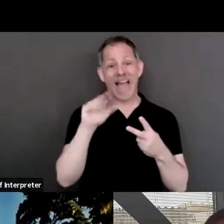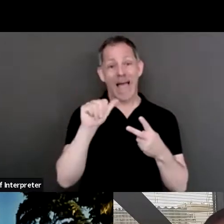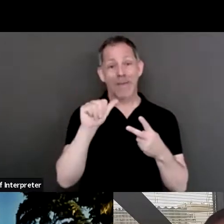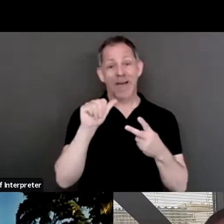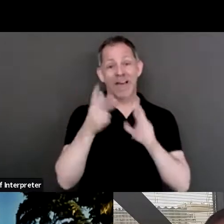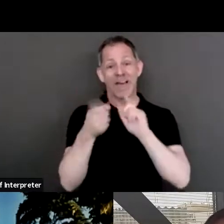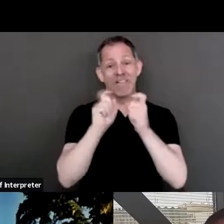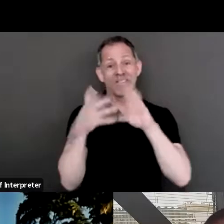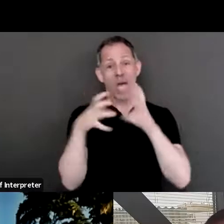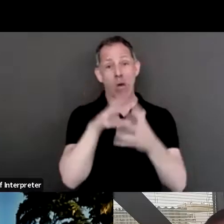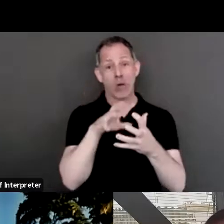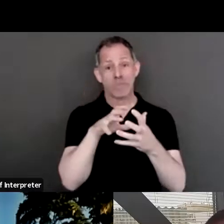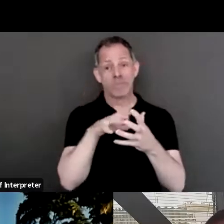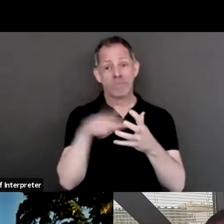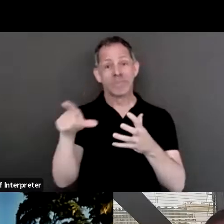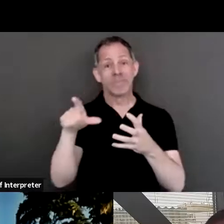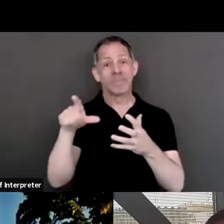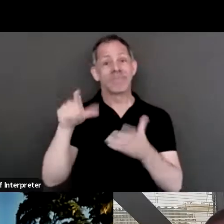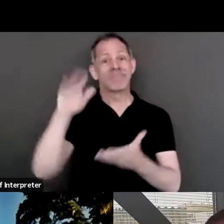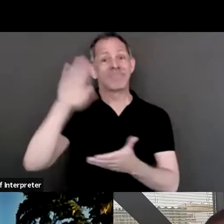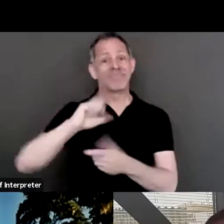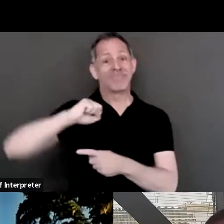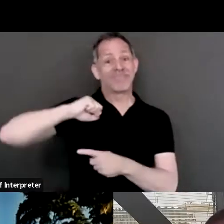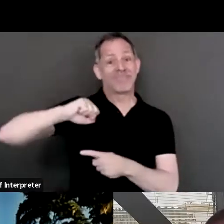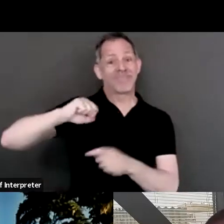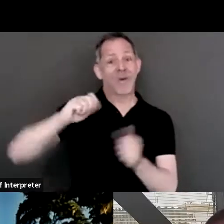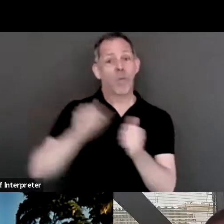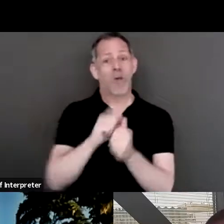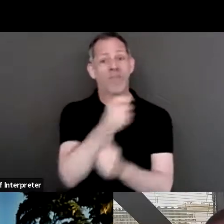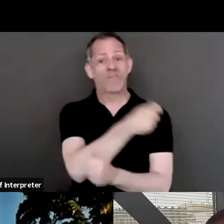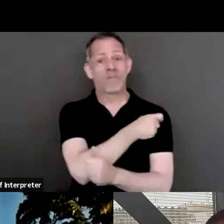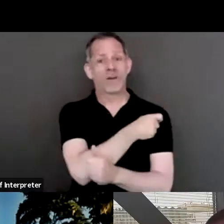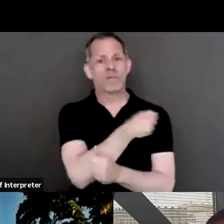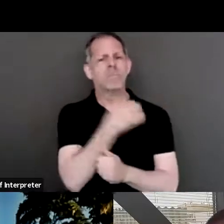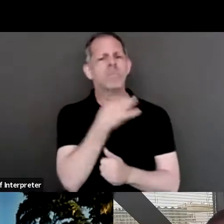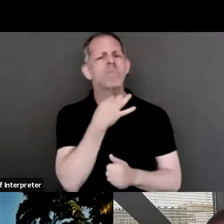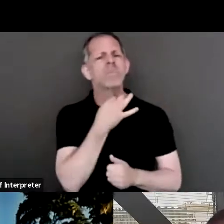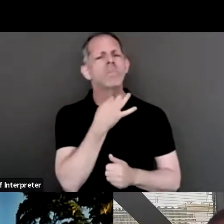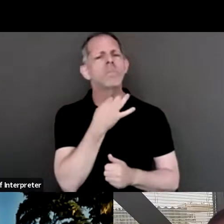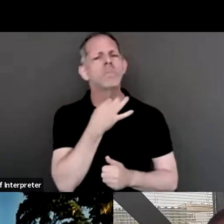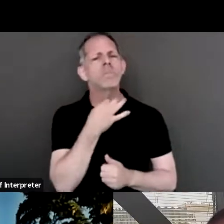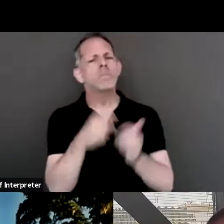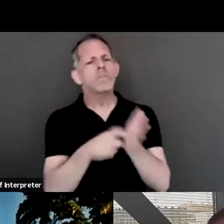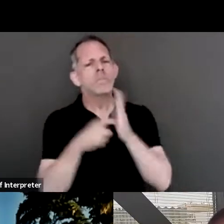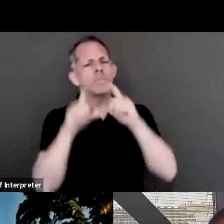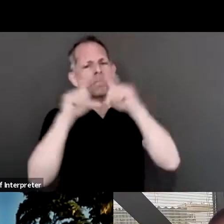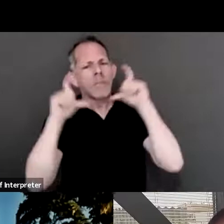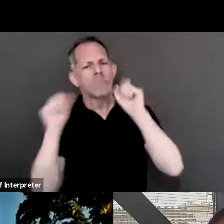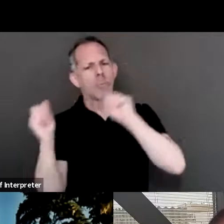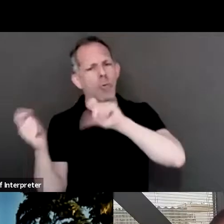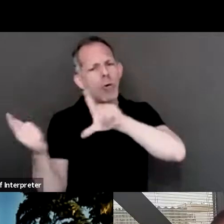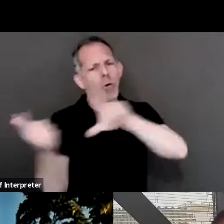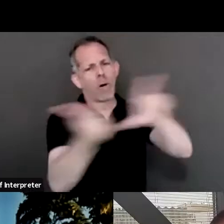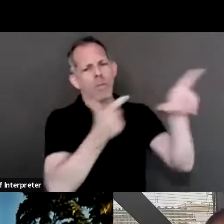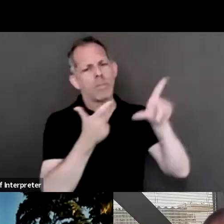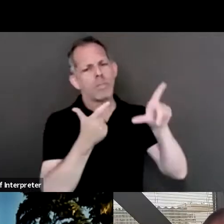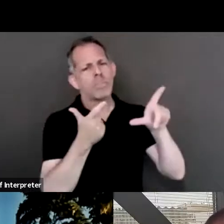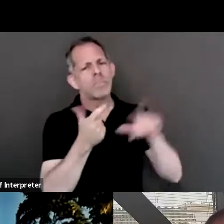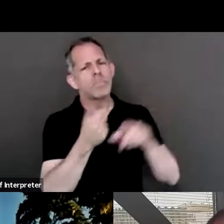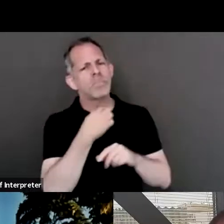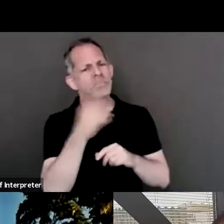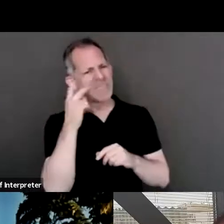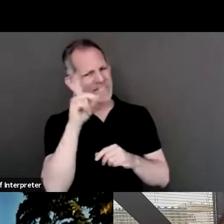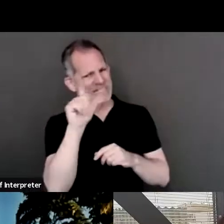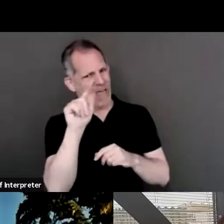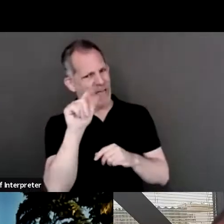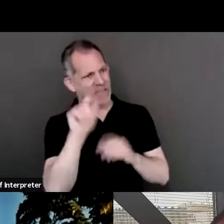mask rules in place to be safe, especially since we've seen the Delta go hog wild in places like the United Kingdom? Dr.